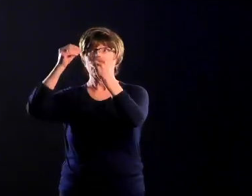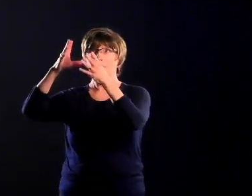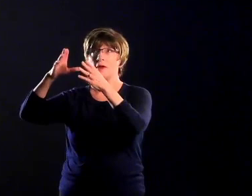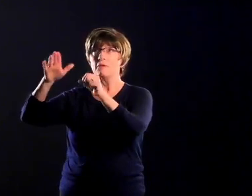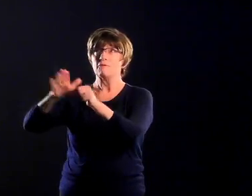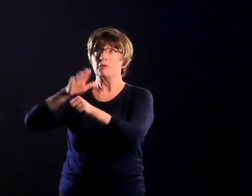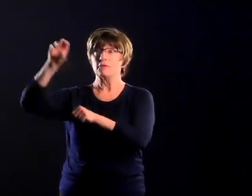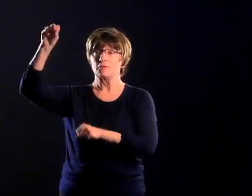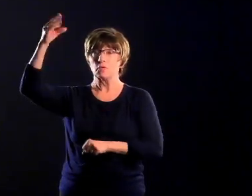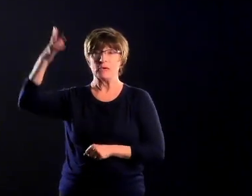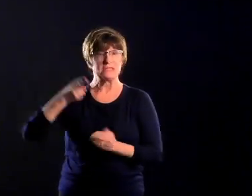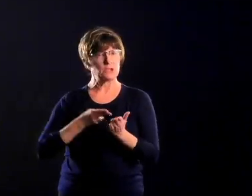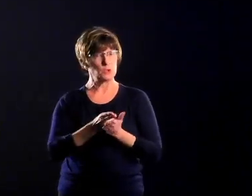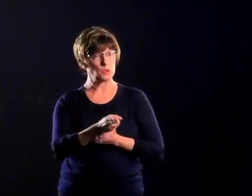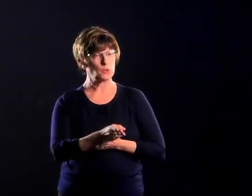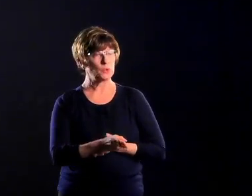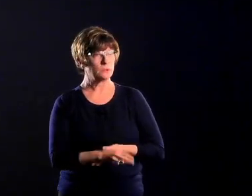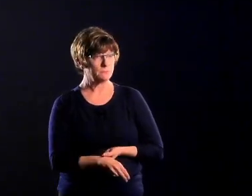and truth.